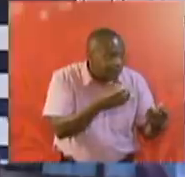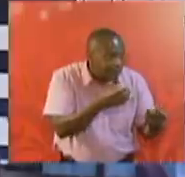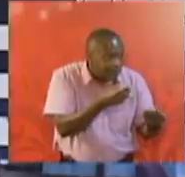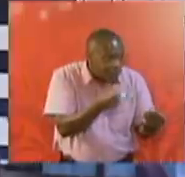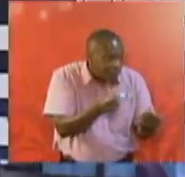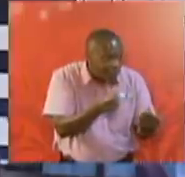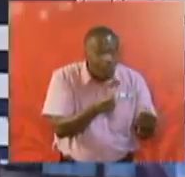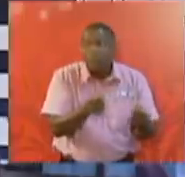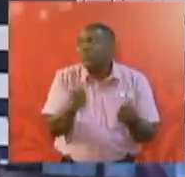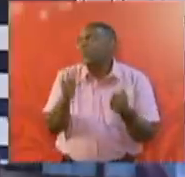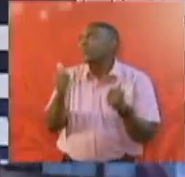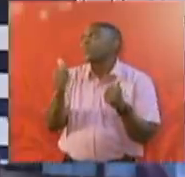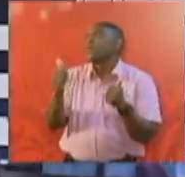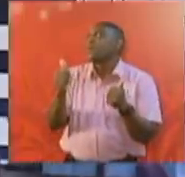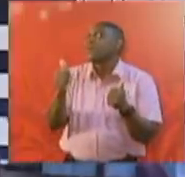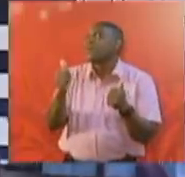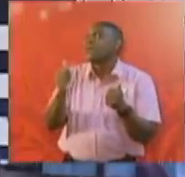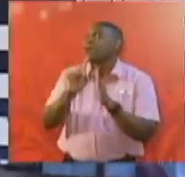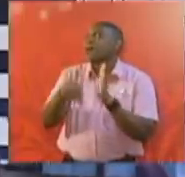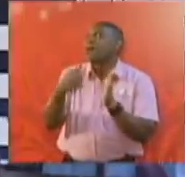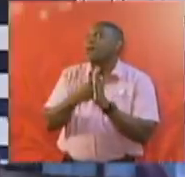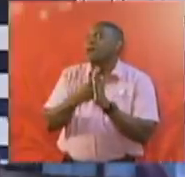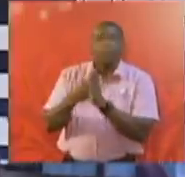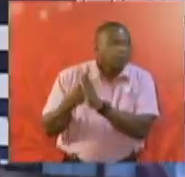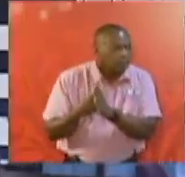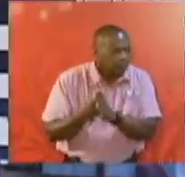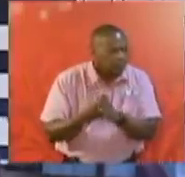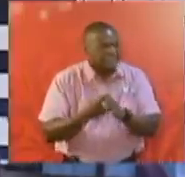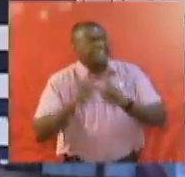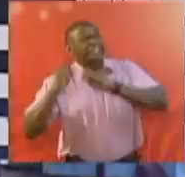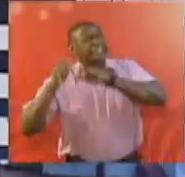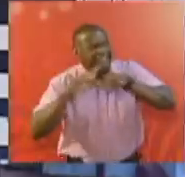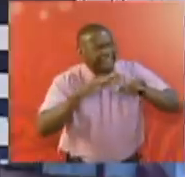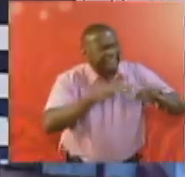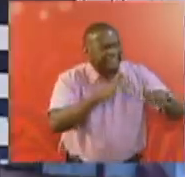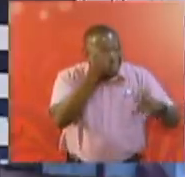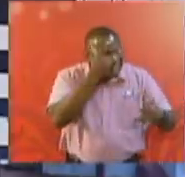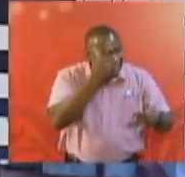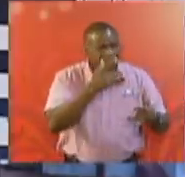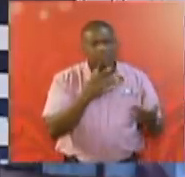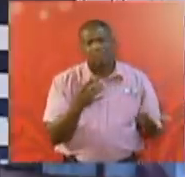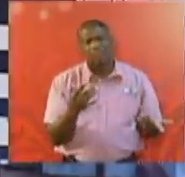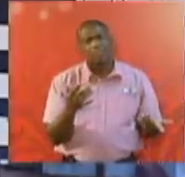colleagues who hear me now are collectively knocking on wood, as I have said this thing. Other than that,